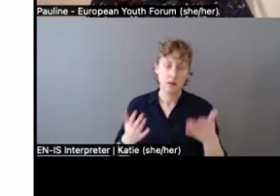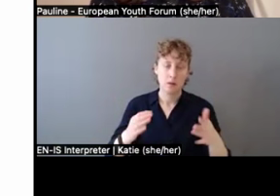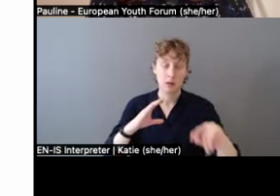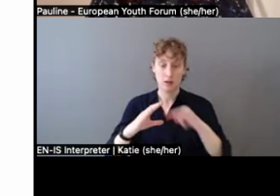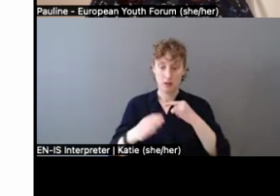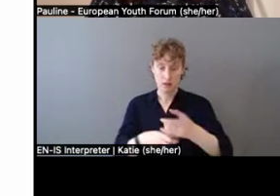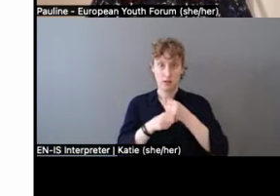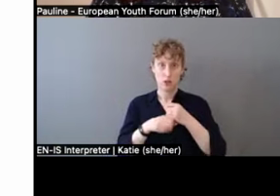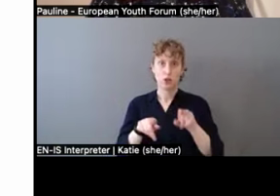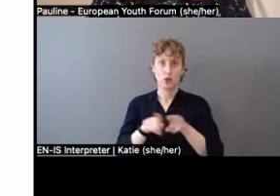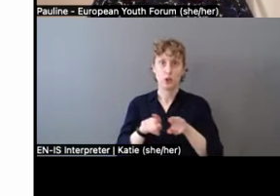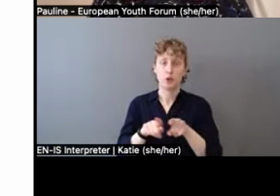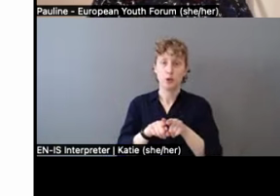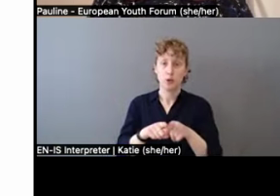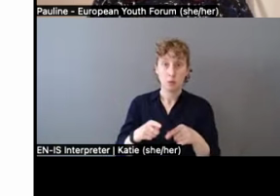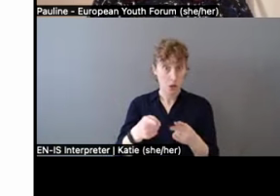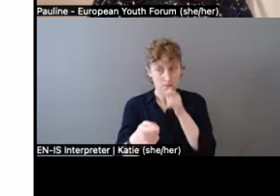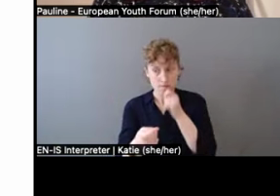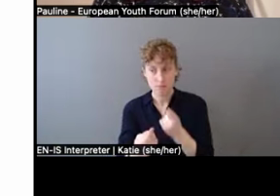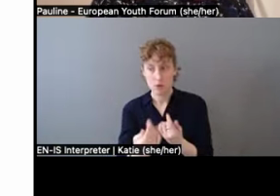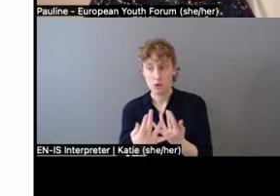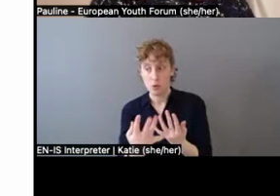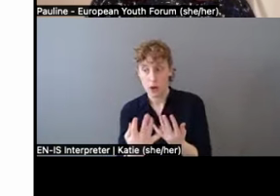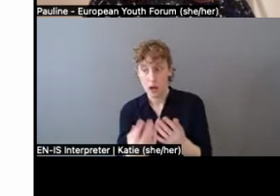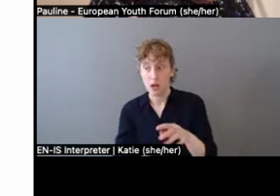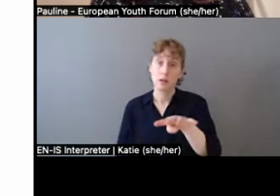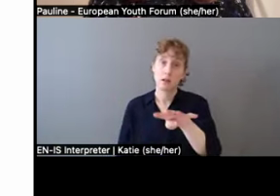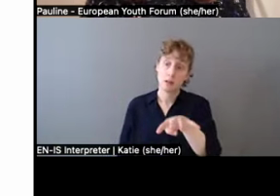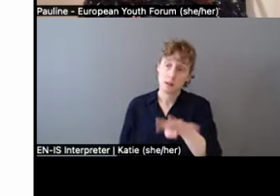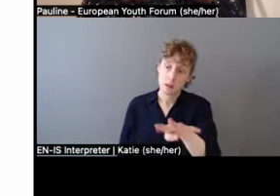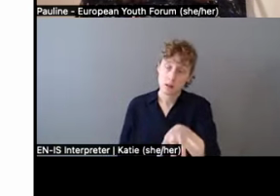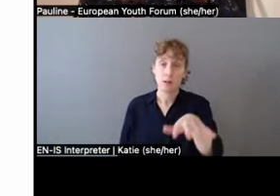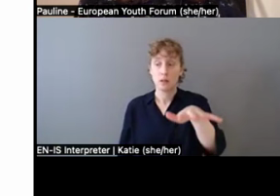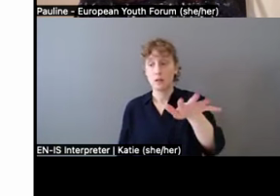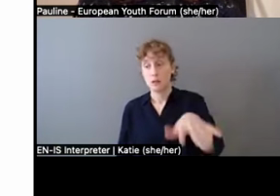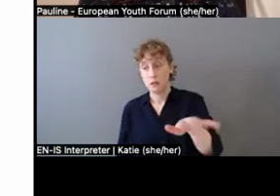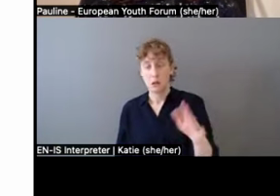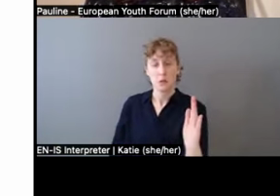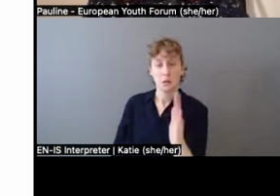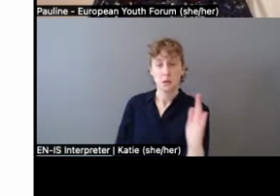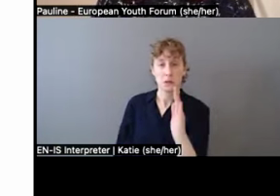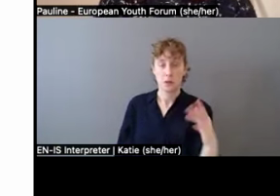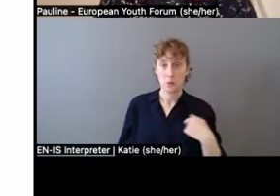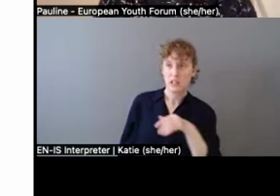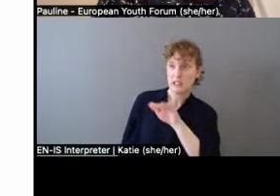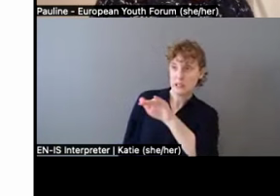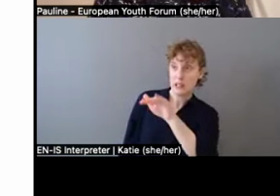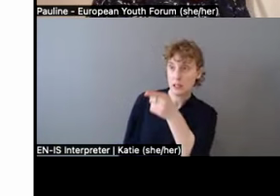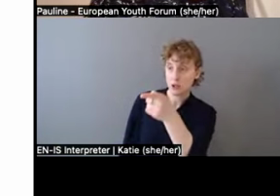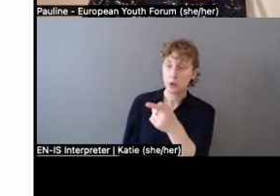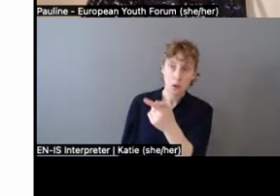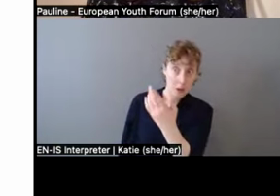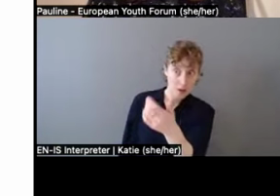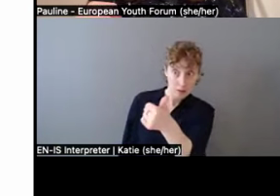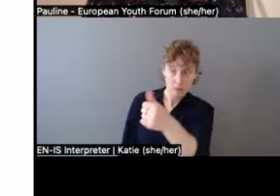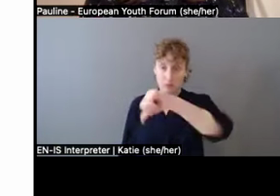maybe April, but most probably, yes, April or May. And we ask you that please, between the 12th of February and May, you do not